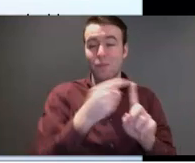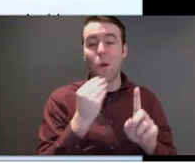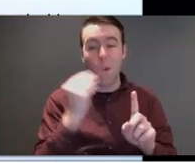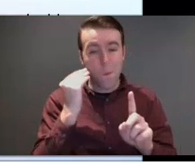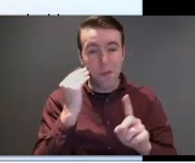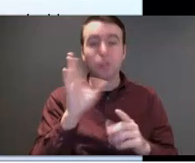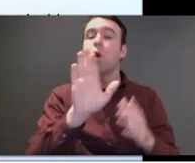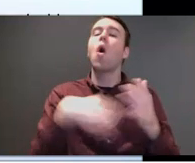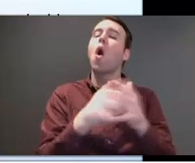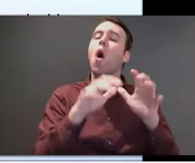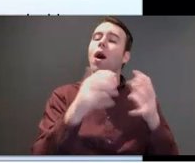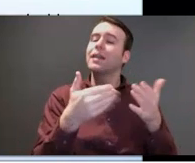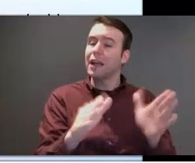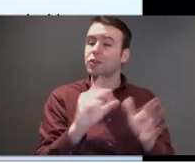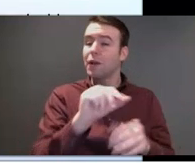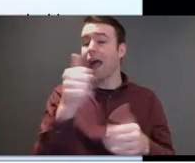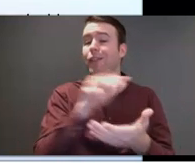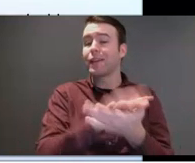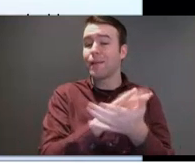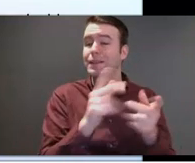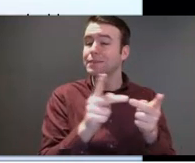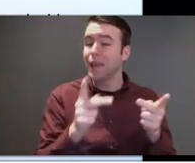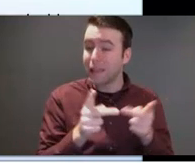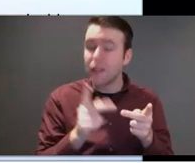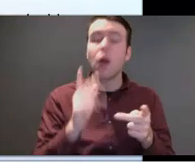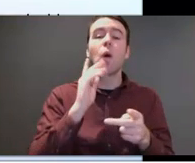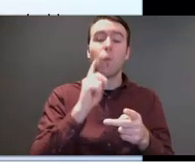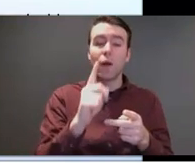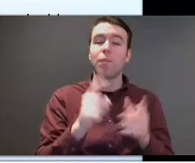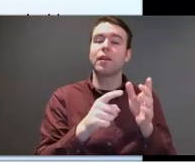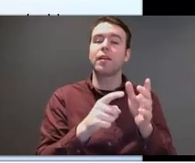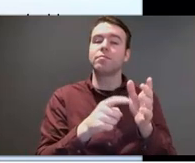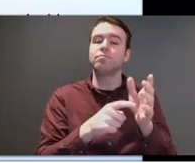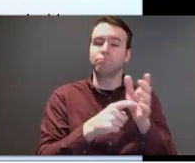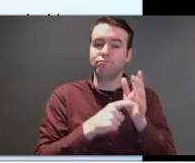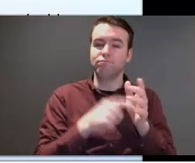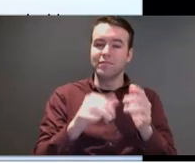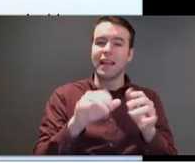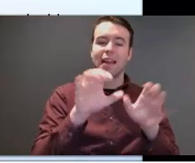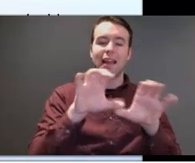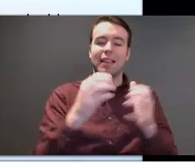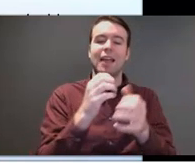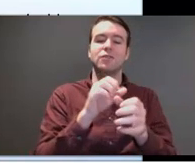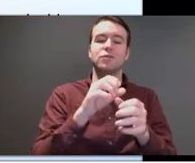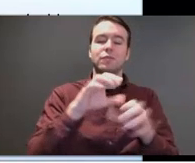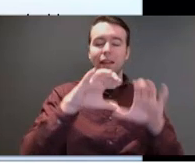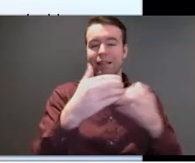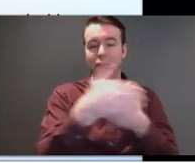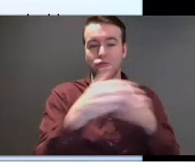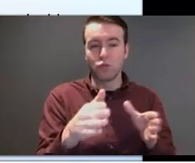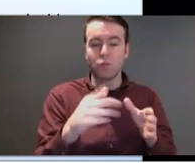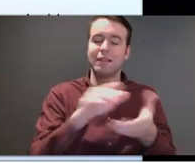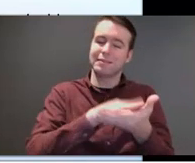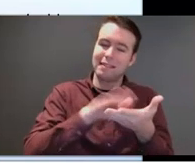all classrooms and other campus spaces, they'll be meeting that stringent classroom environmental and sanitizing